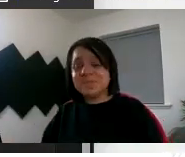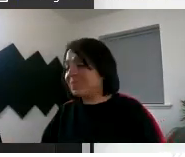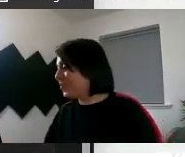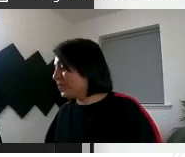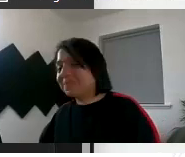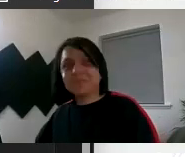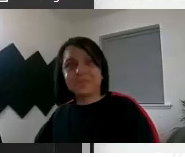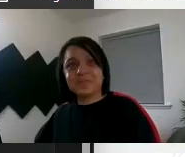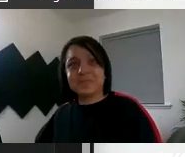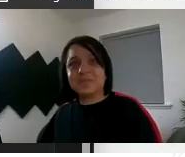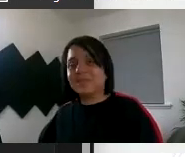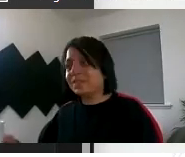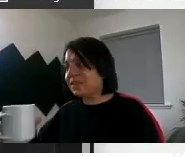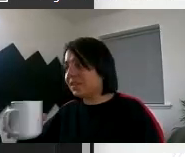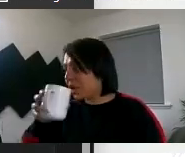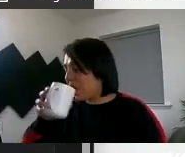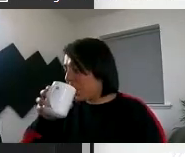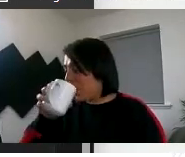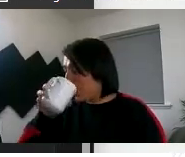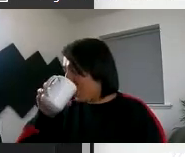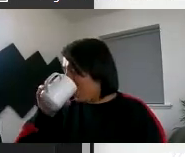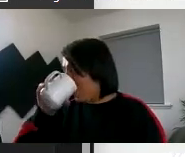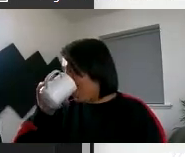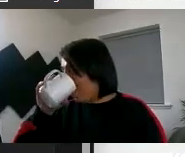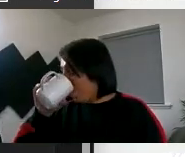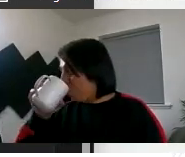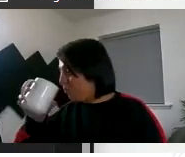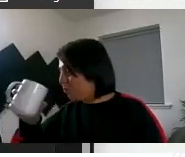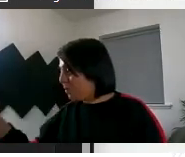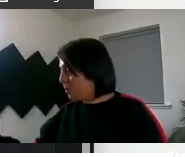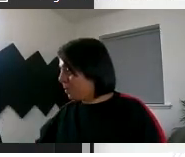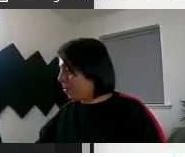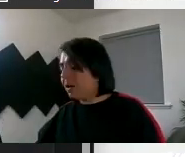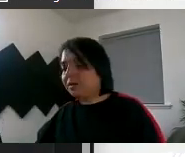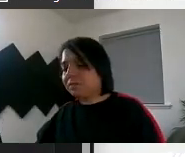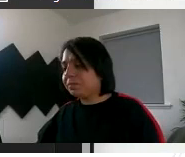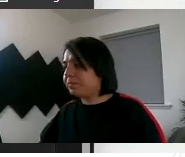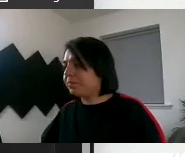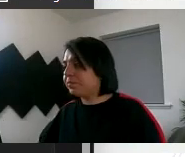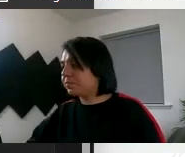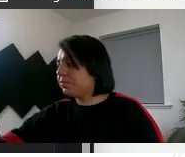opinion, I think Irish accent is closer to the American or Canadian accent.